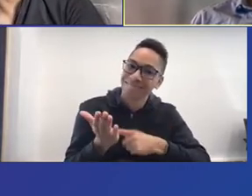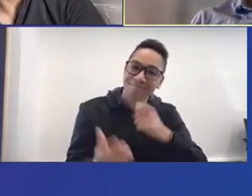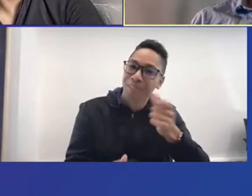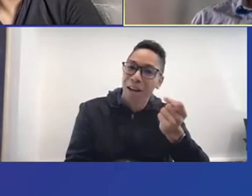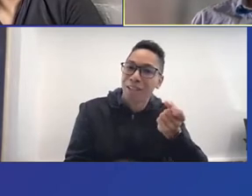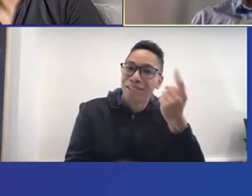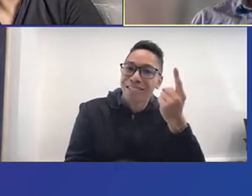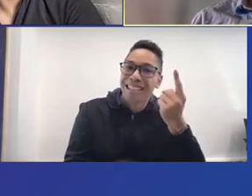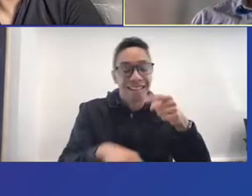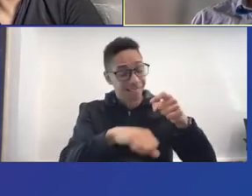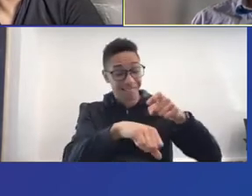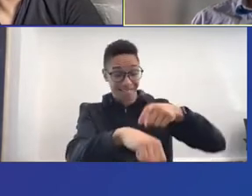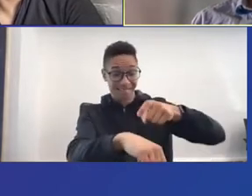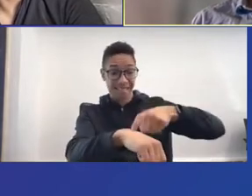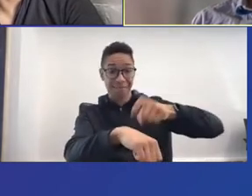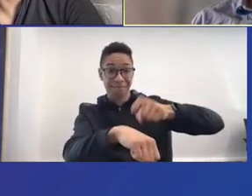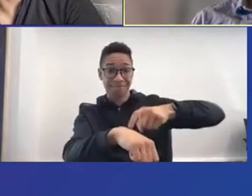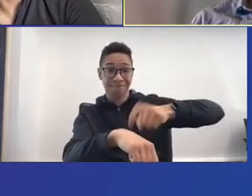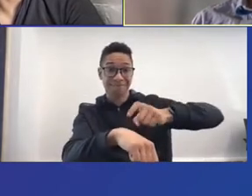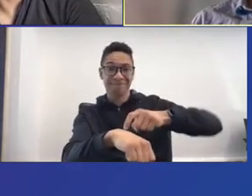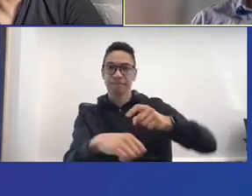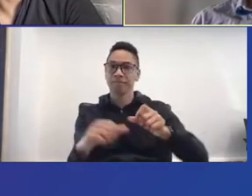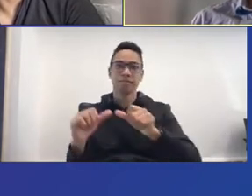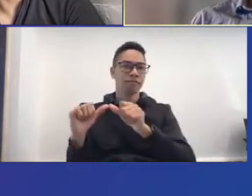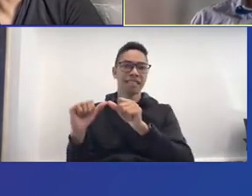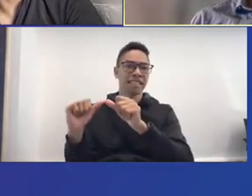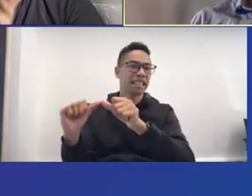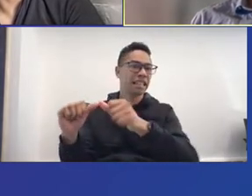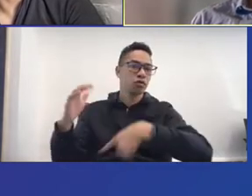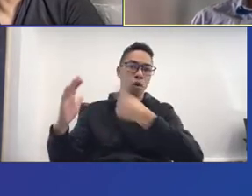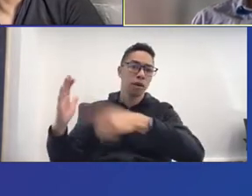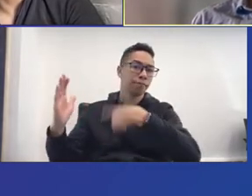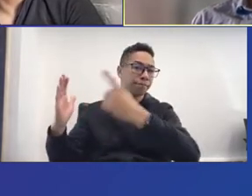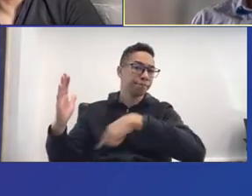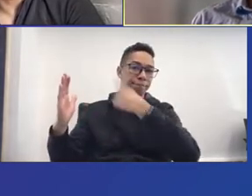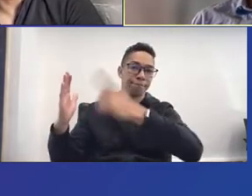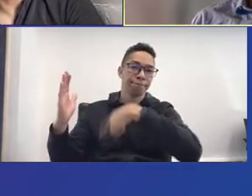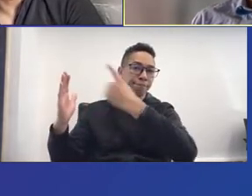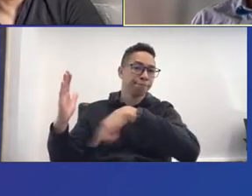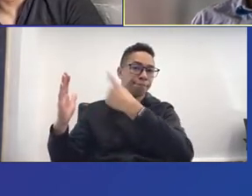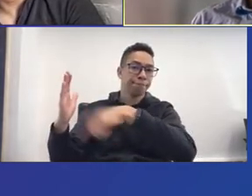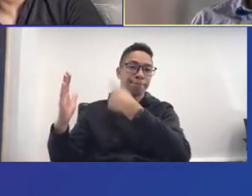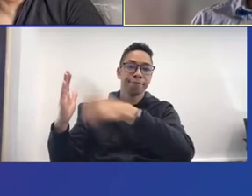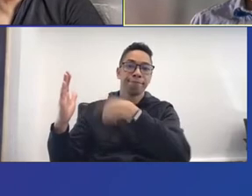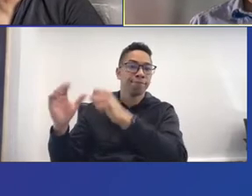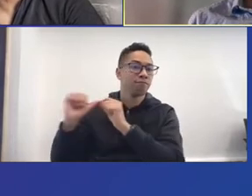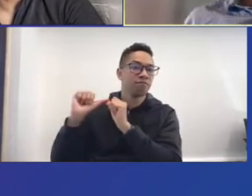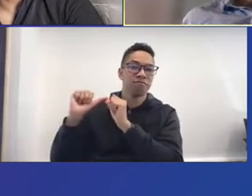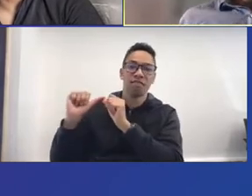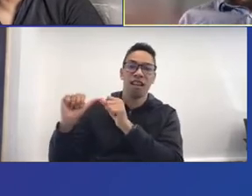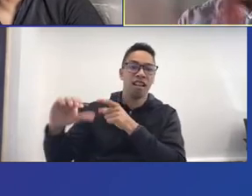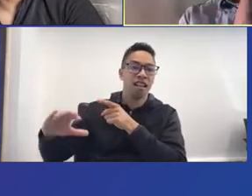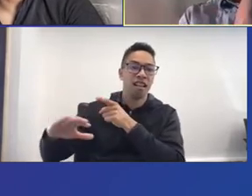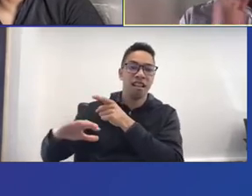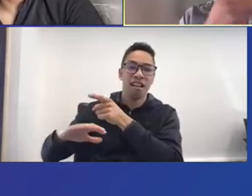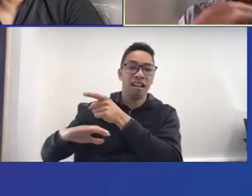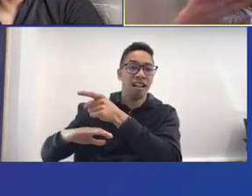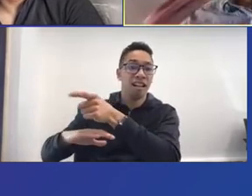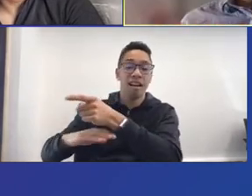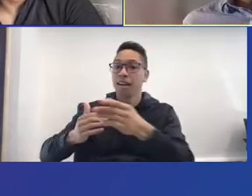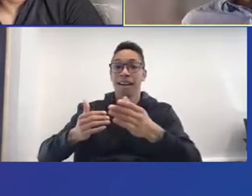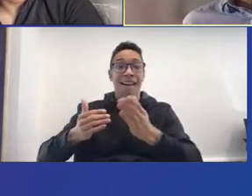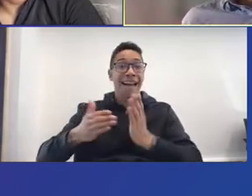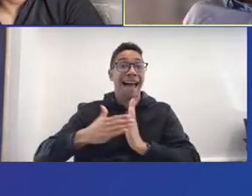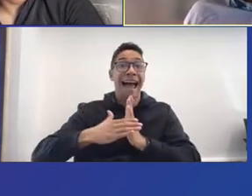you know, time just continues. That after I, you know, that after this